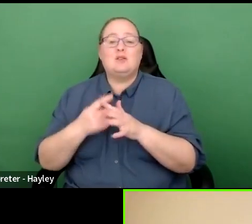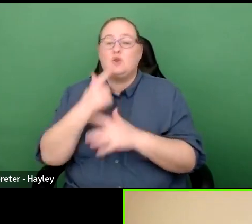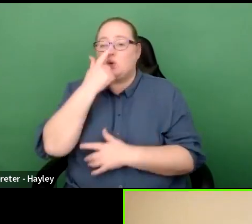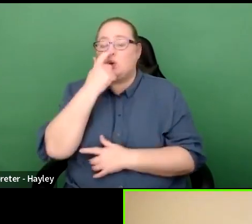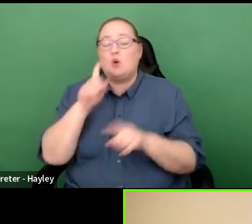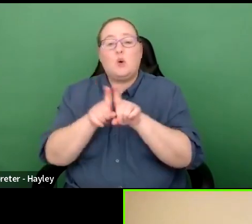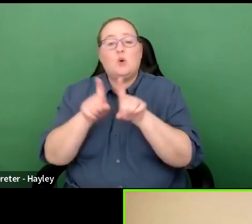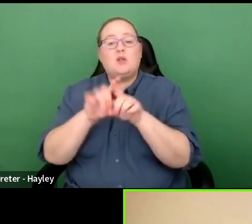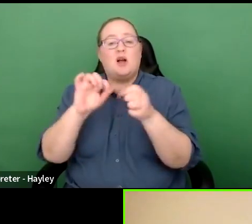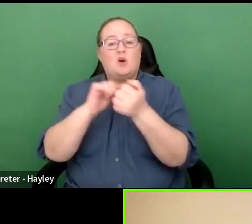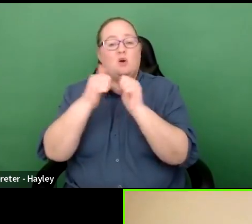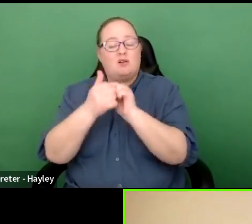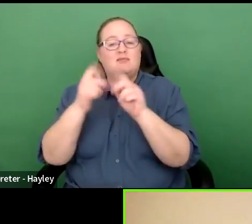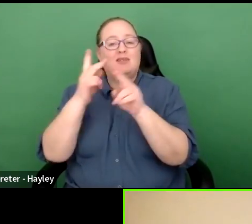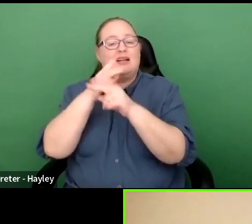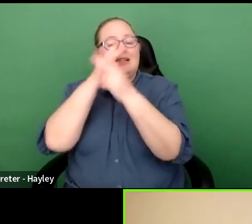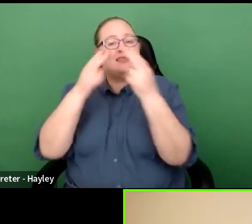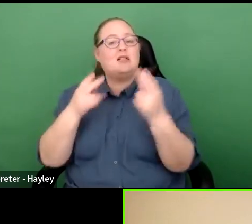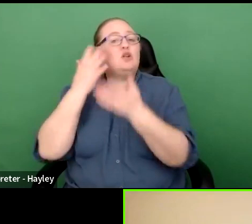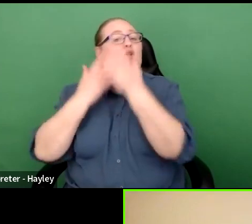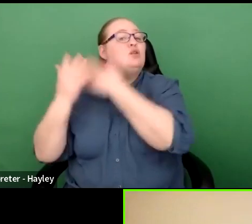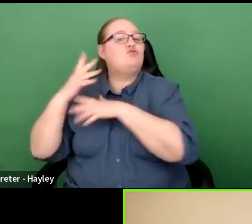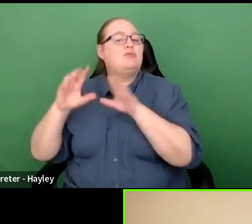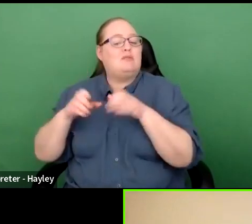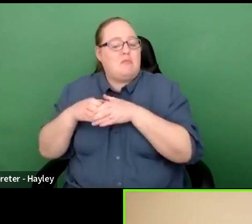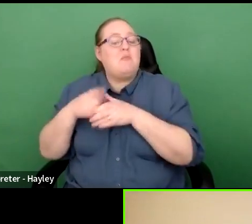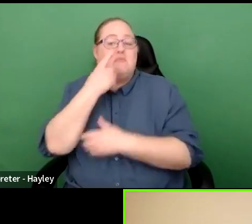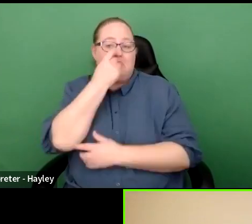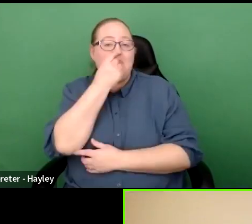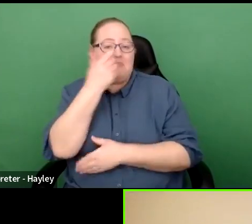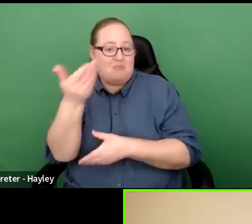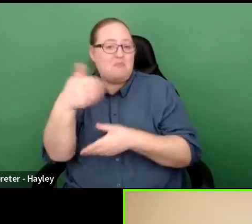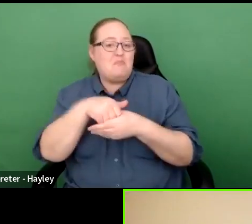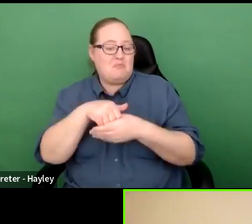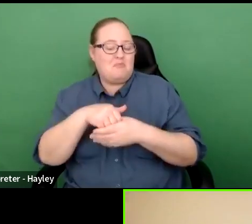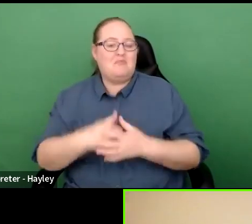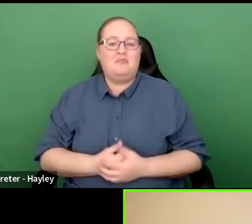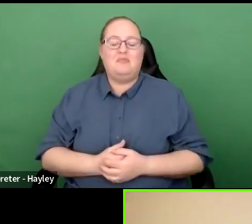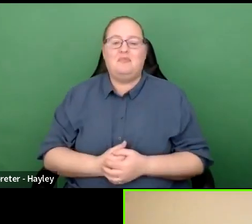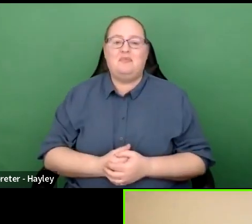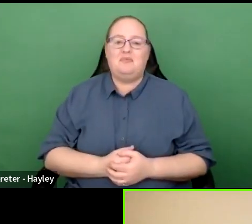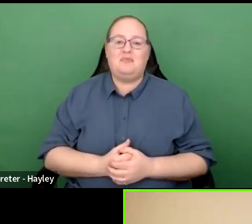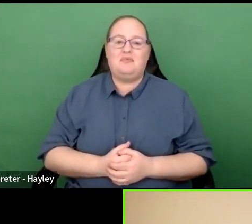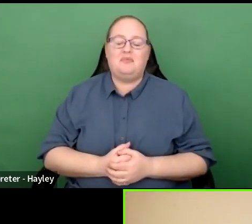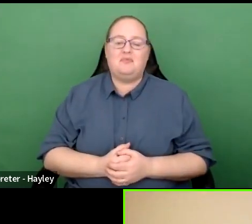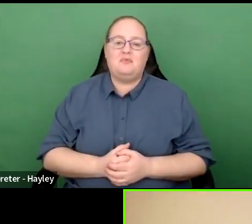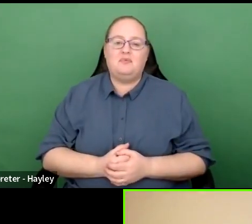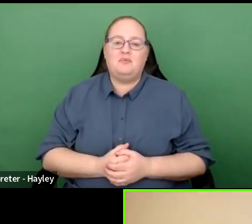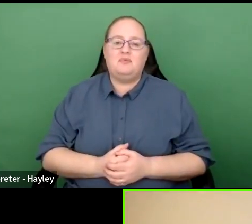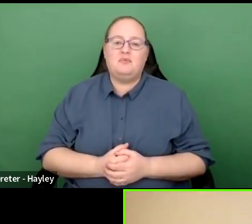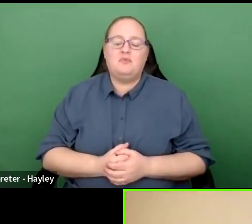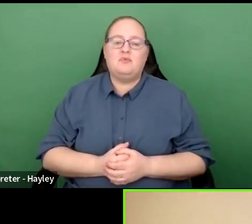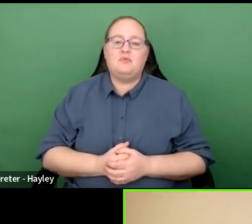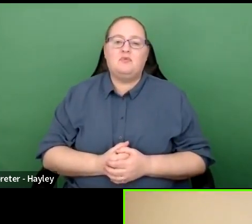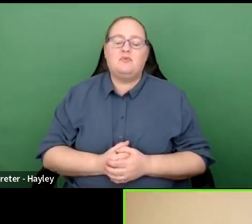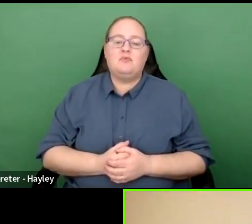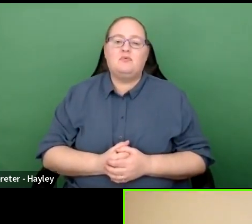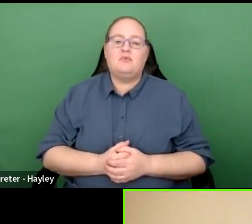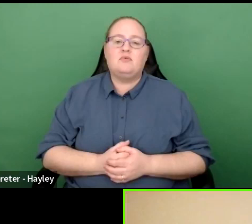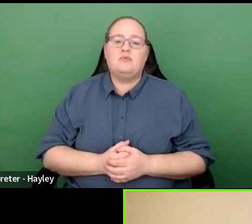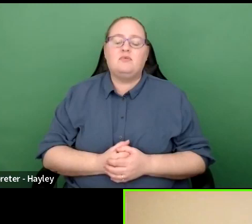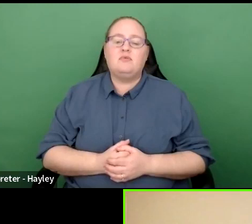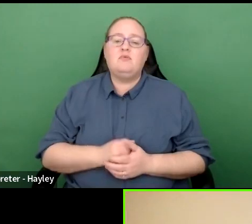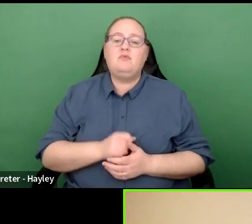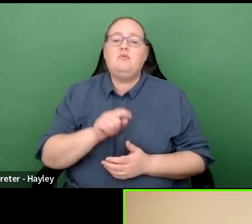my colleague at the International History Department as well. So when I read in her